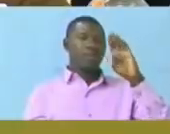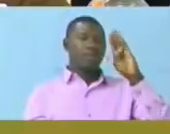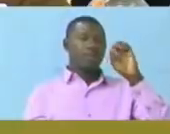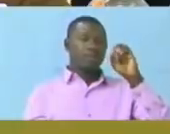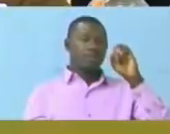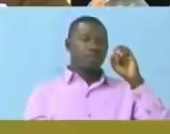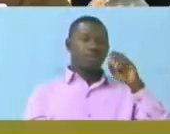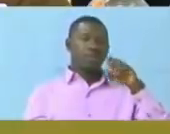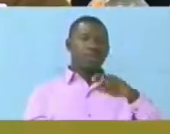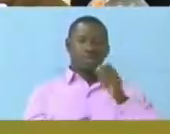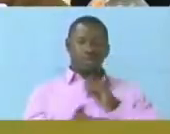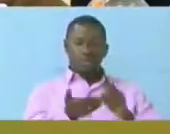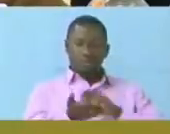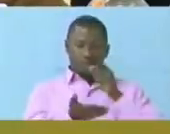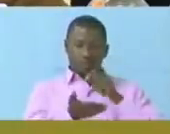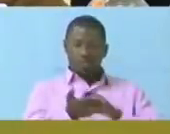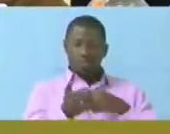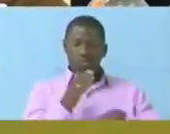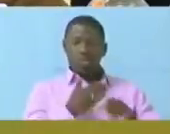22nd March mm-hmm.